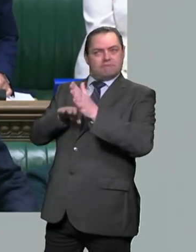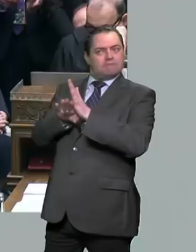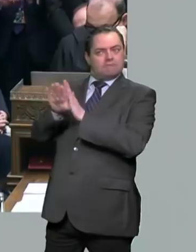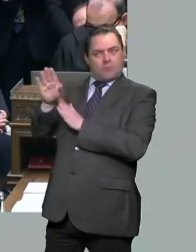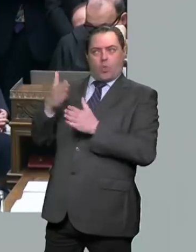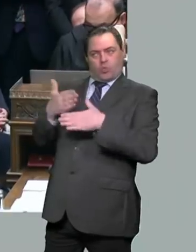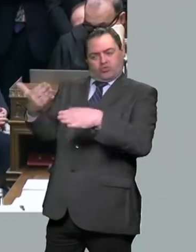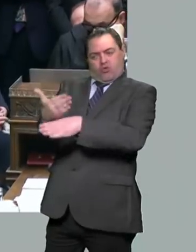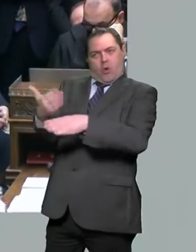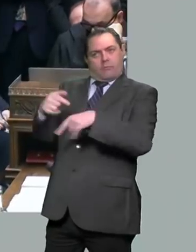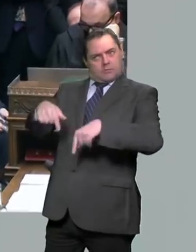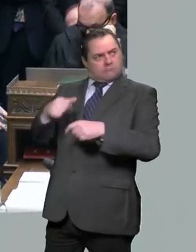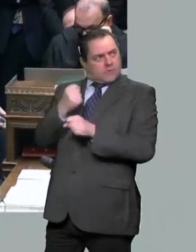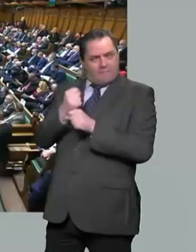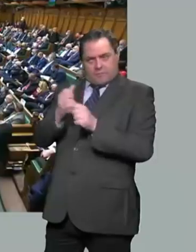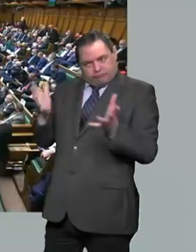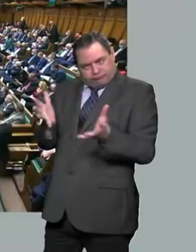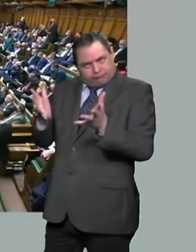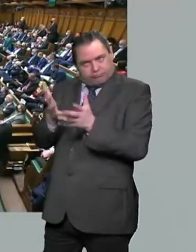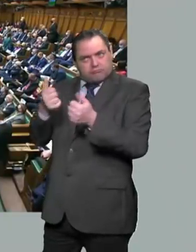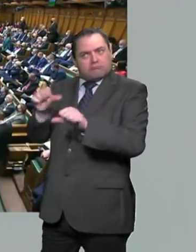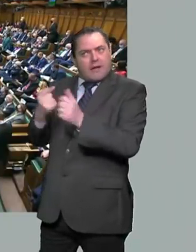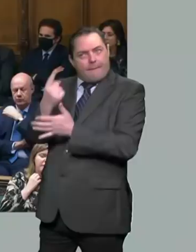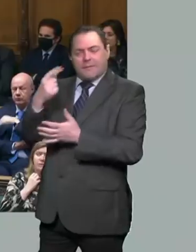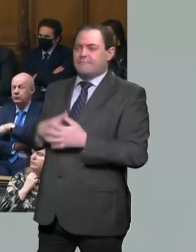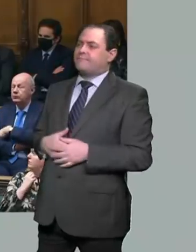this government is delivering. So Desmond Swain.